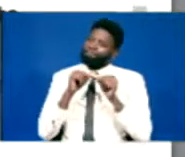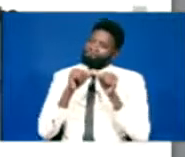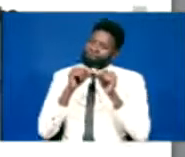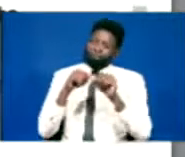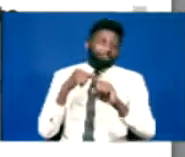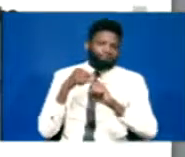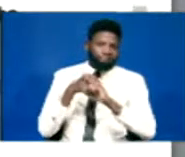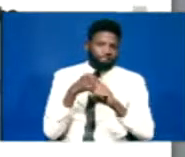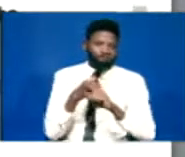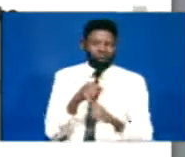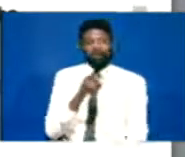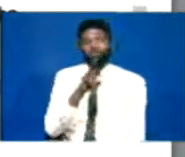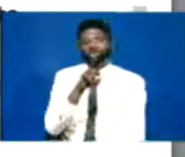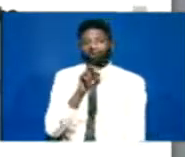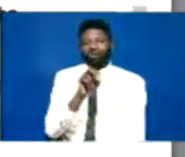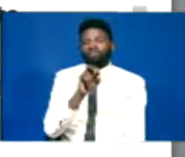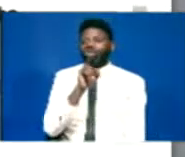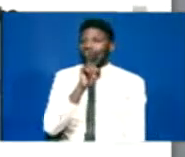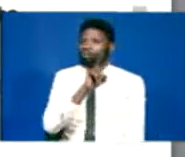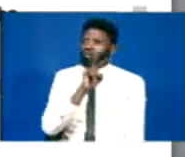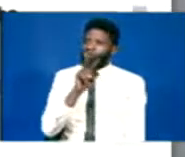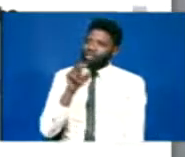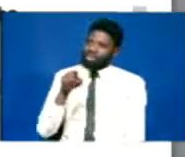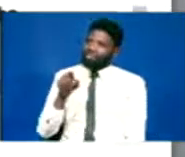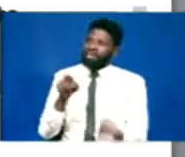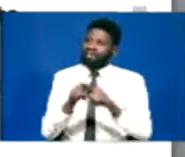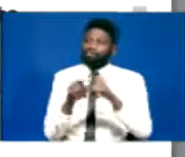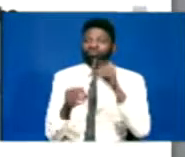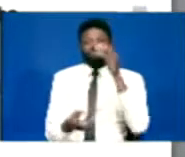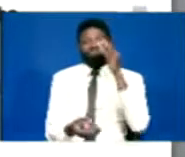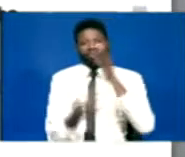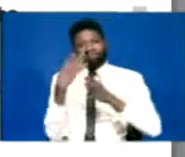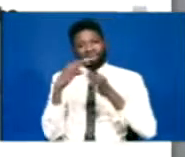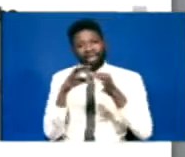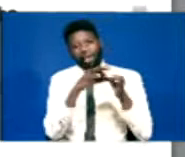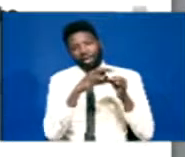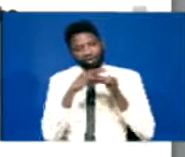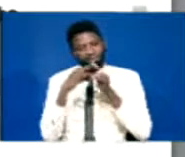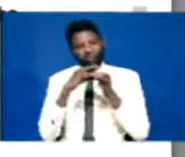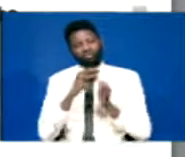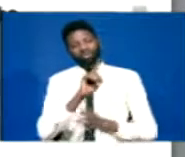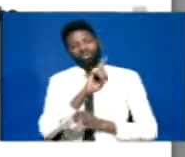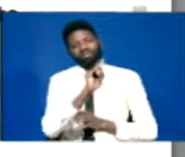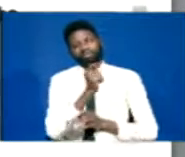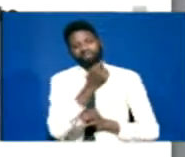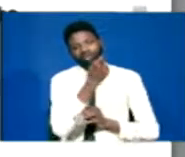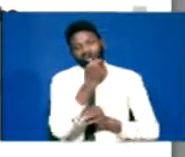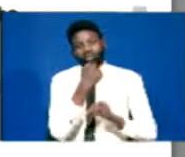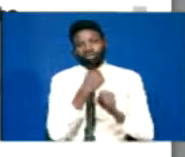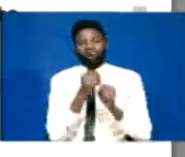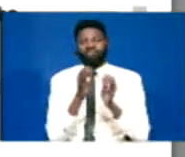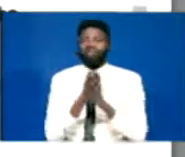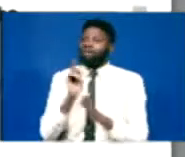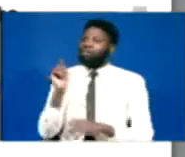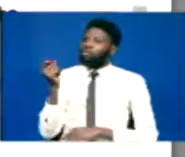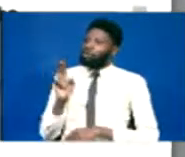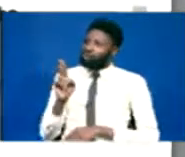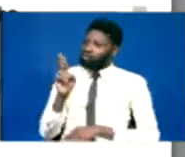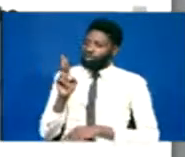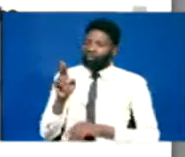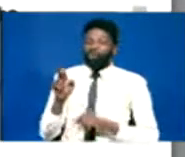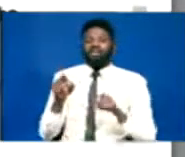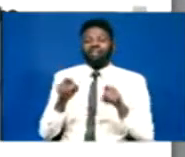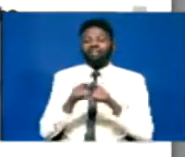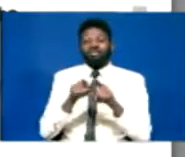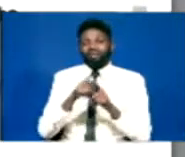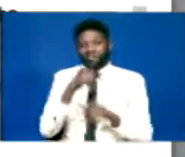he was able to form the Azimio One Kenya Coalition Party with President Uhuru Kenyatta alongside Kalonzo Musyoka and many